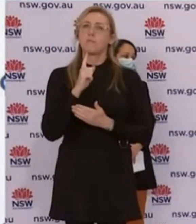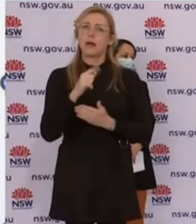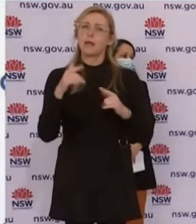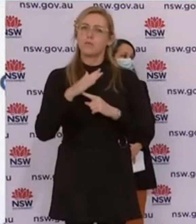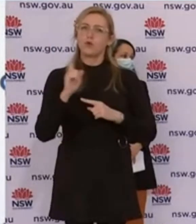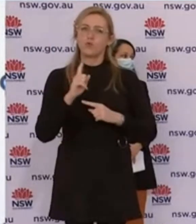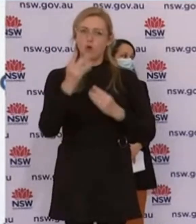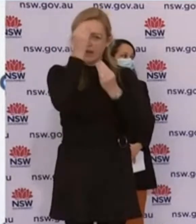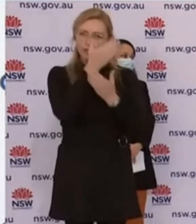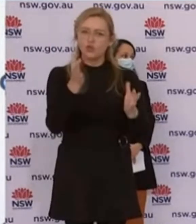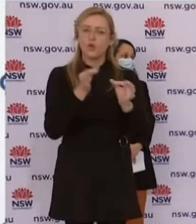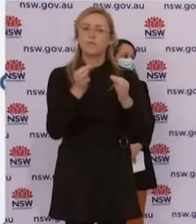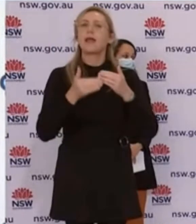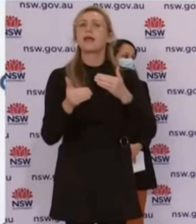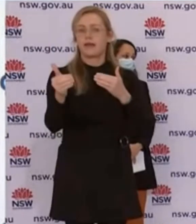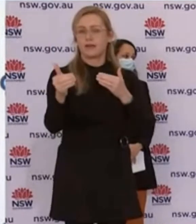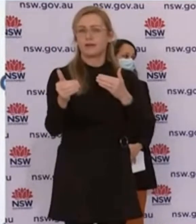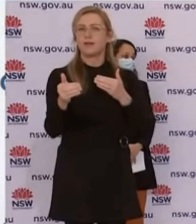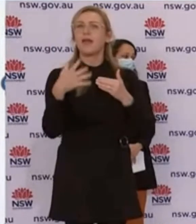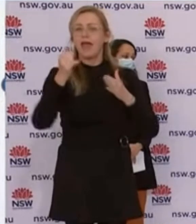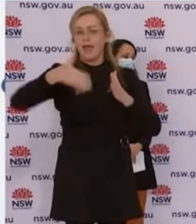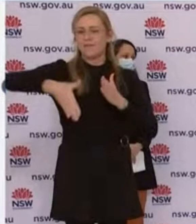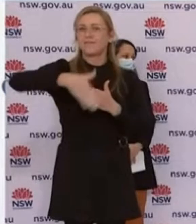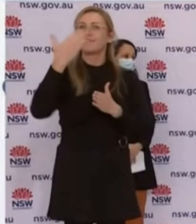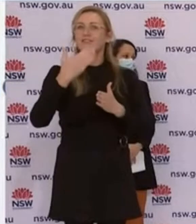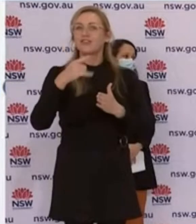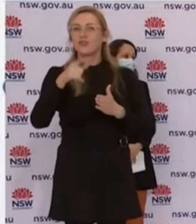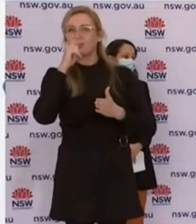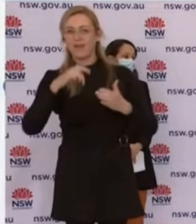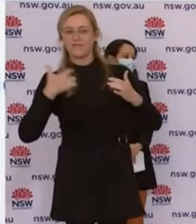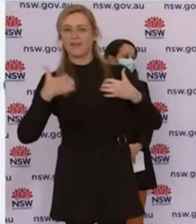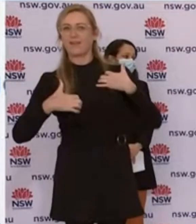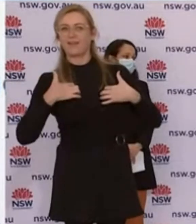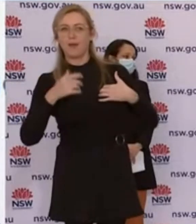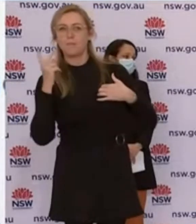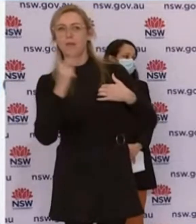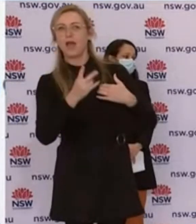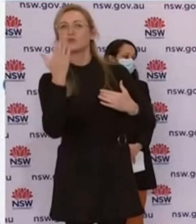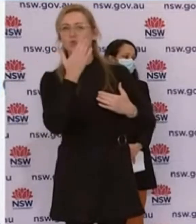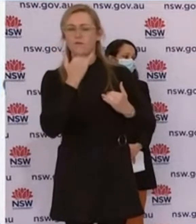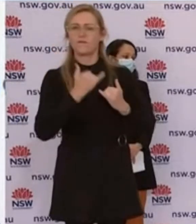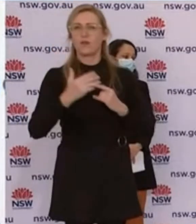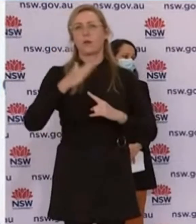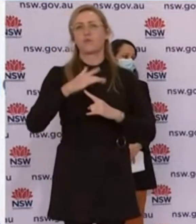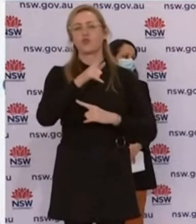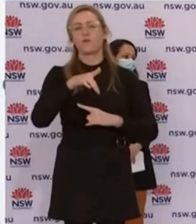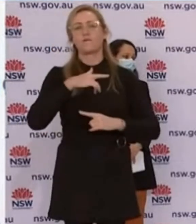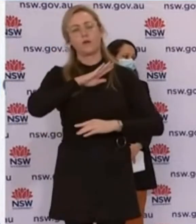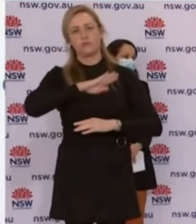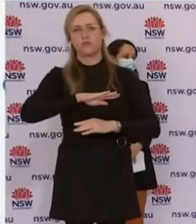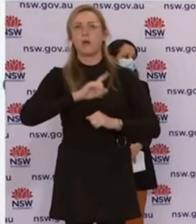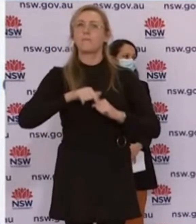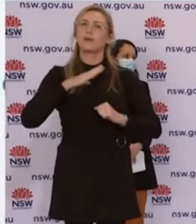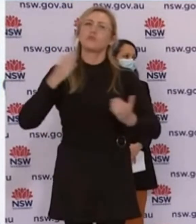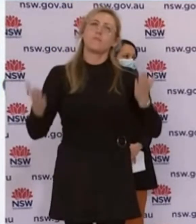forward. We continue with learning from home. There is an end date, there's light at the end of the tunnel for when students will be back, and that's important, but it's about getting